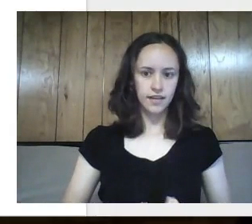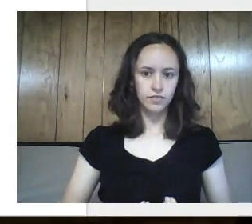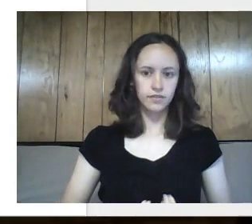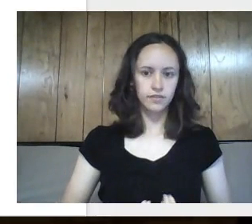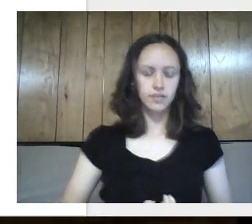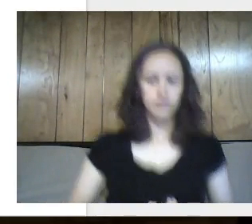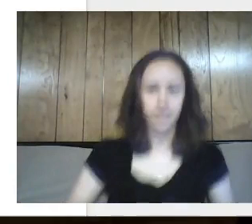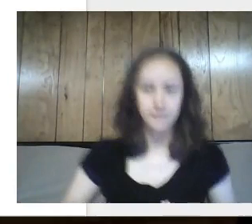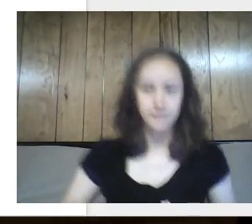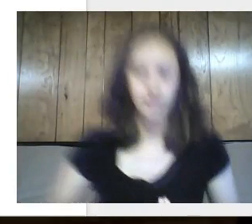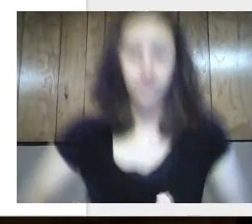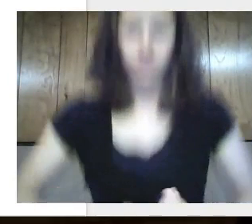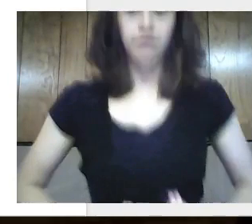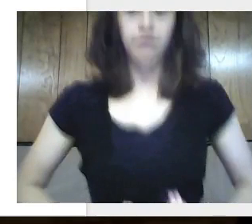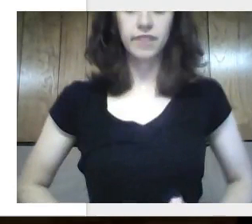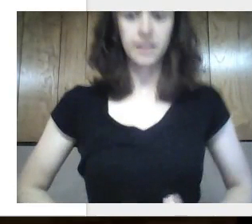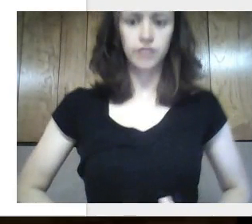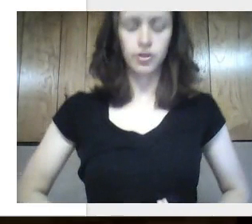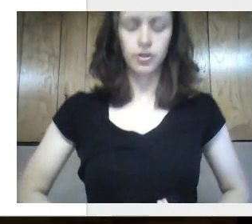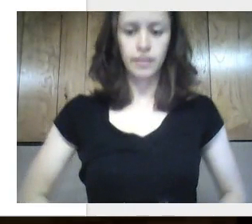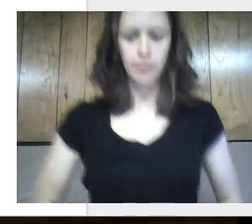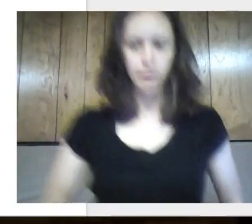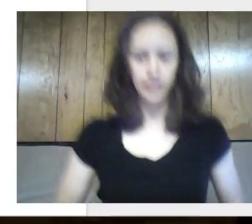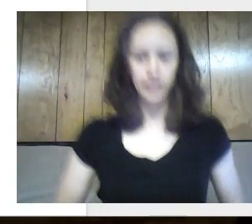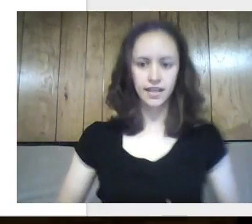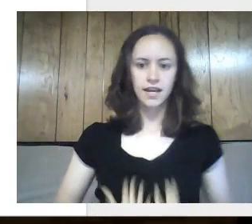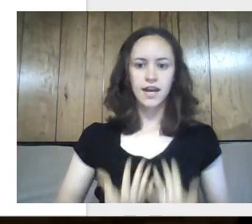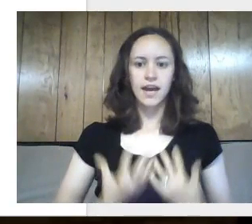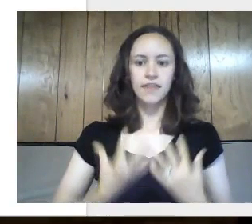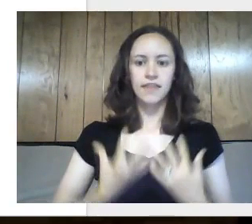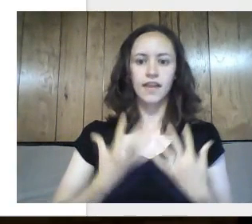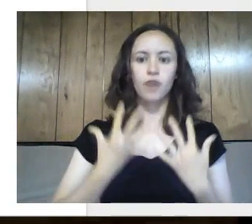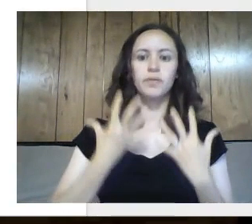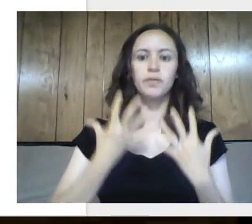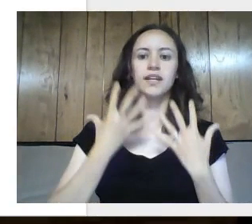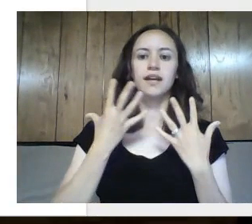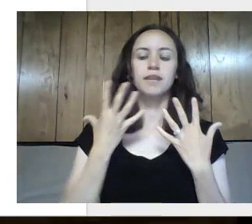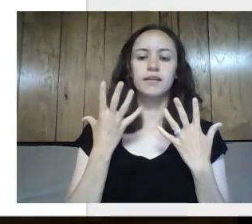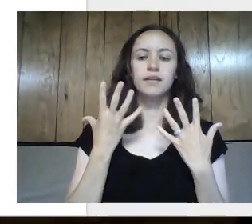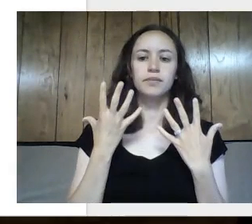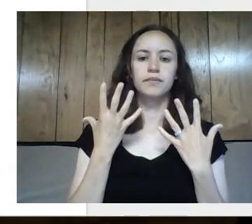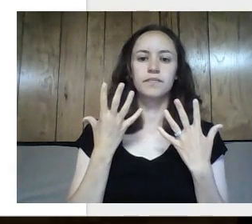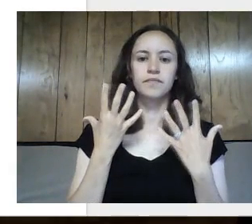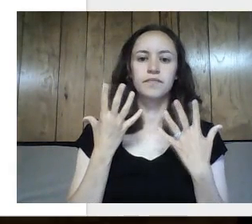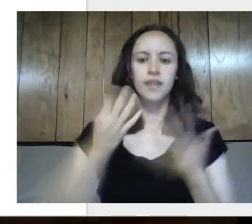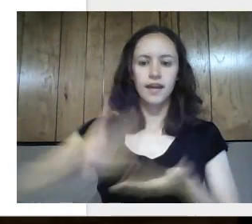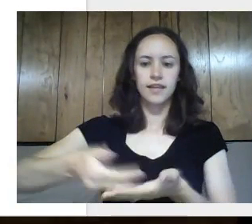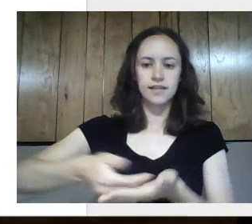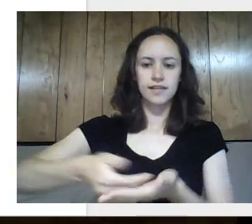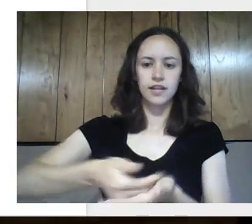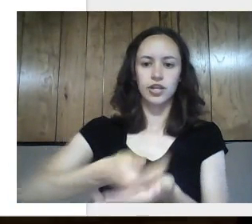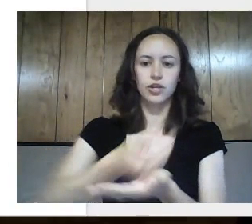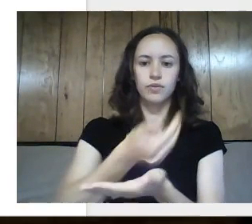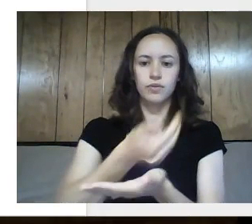hands down. Can't see it on the screen, but down low, like by my belly, and then they open and come up, and